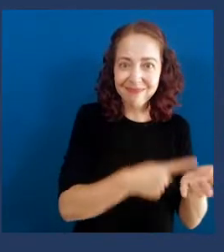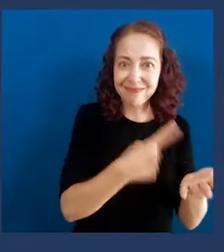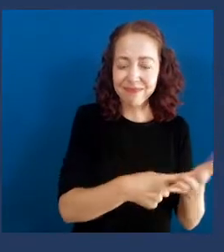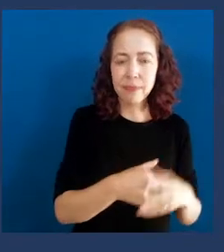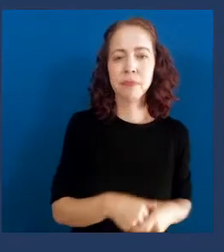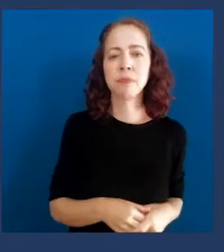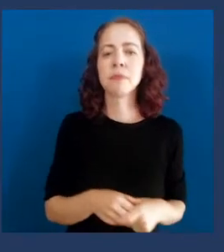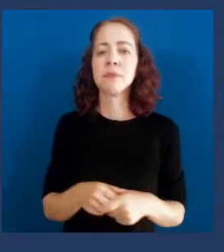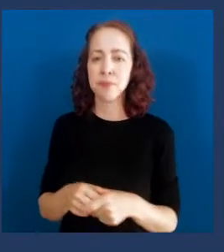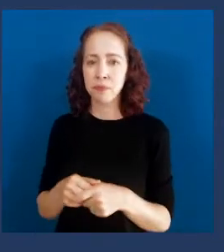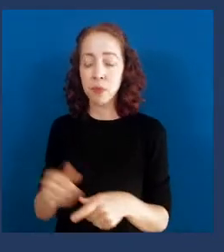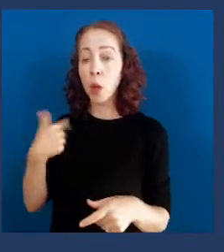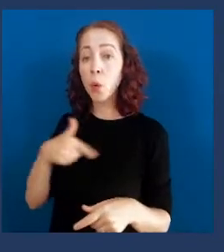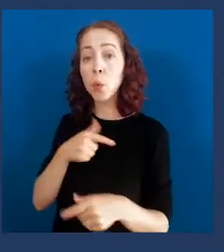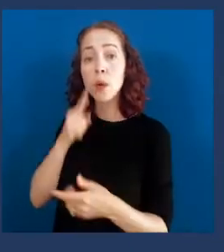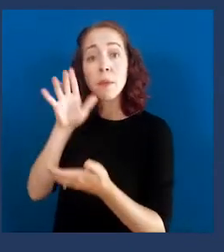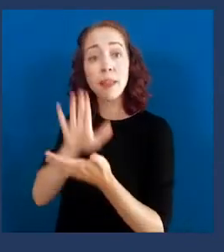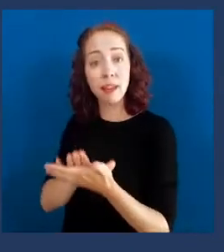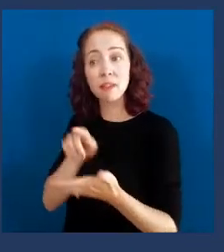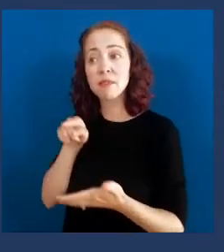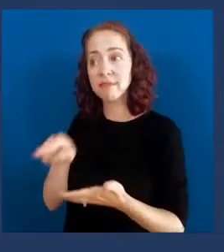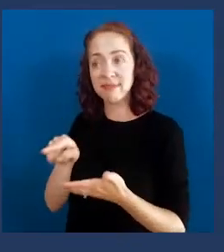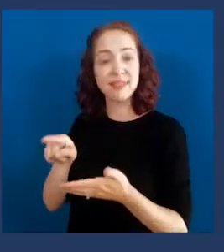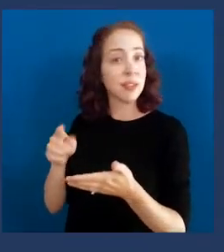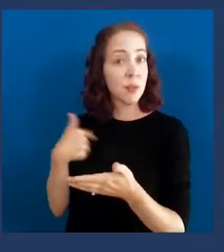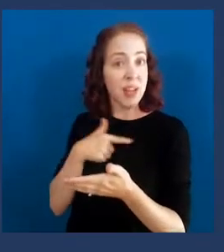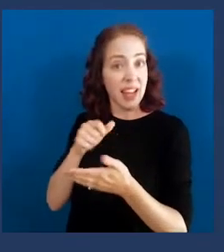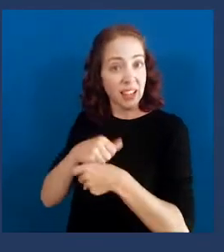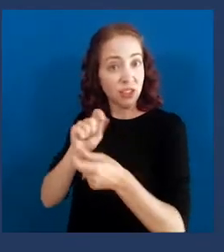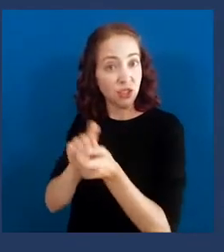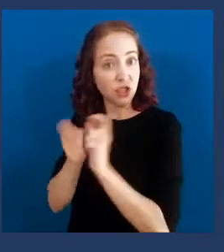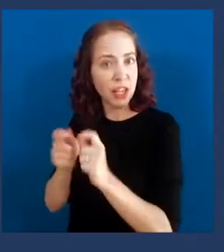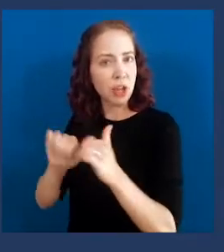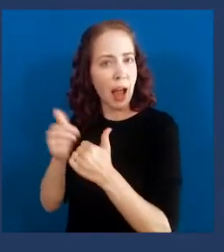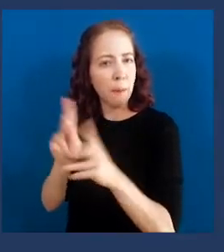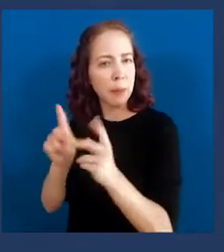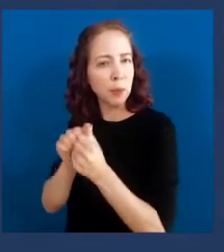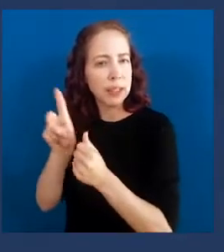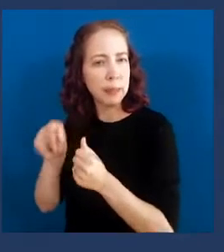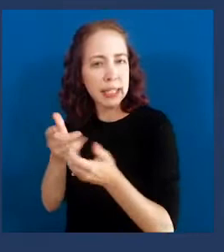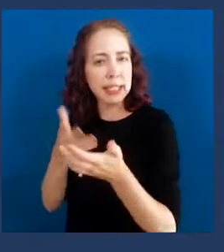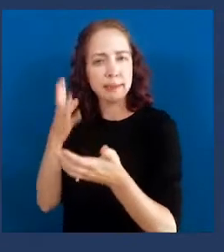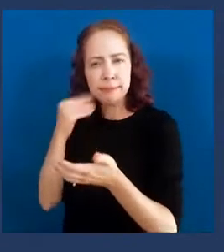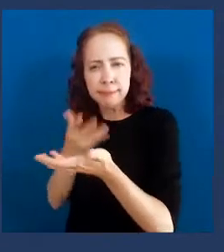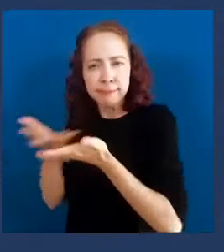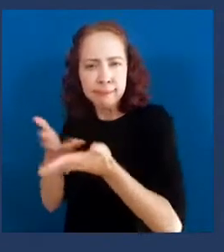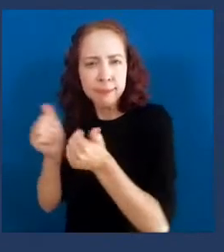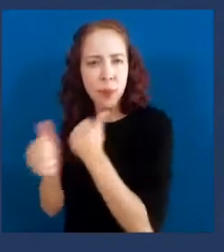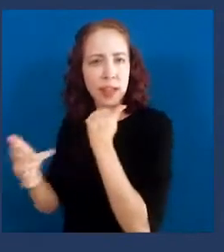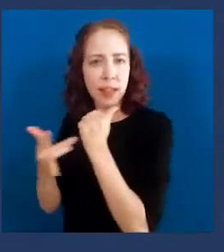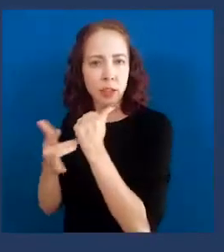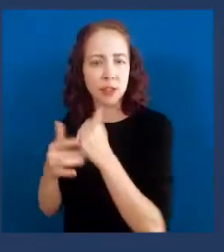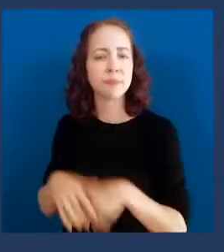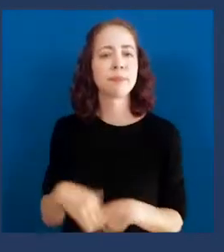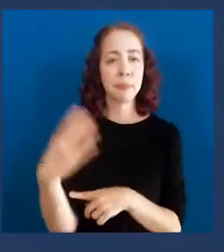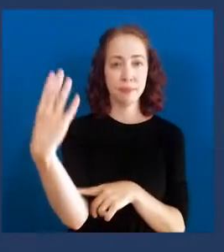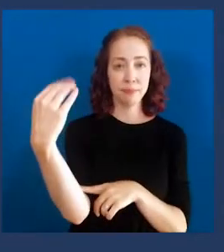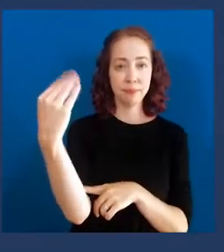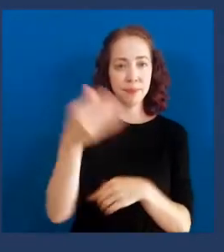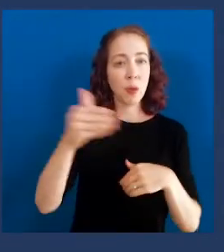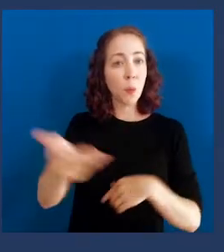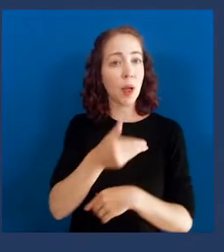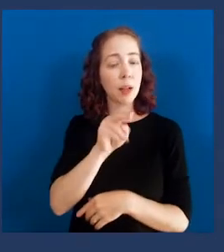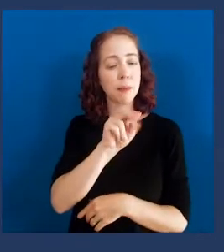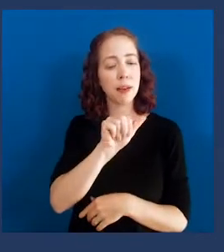has the potential to change how people with disabilities experience and interact with technology. Welcome to Narrator, version released